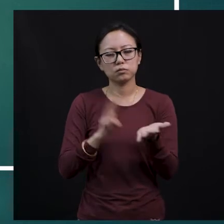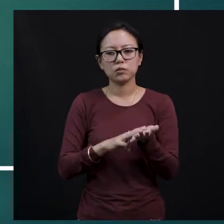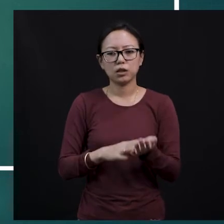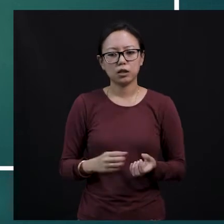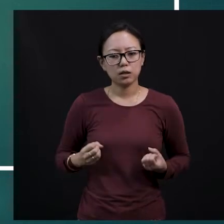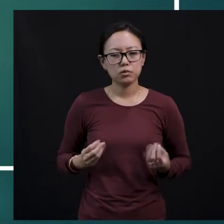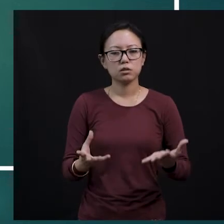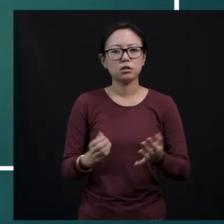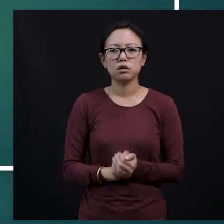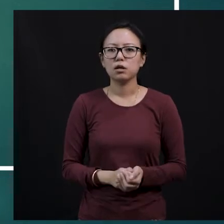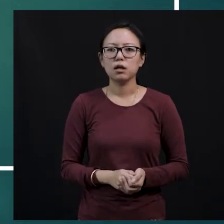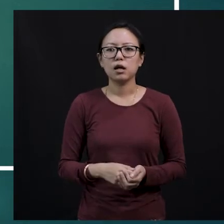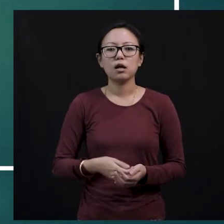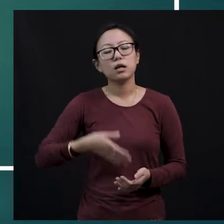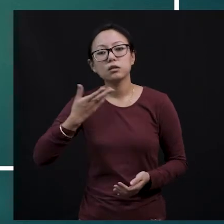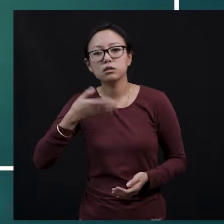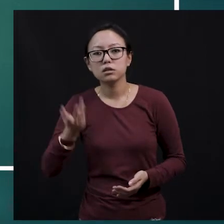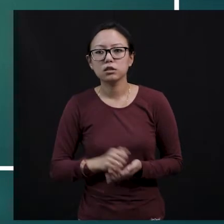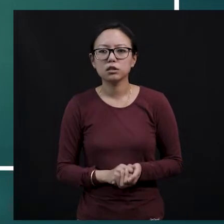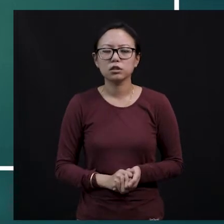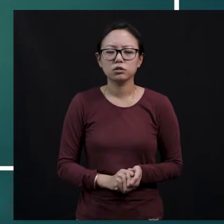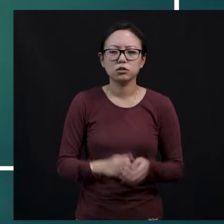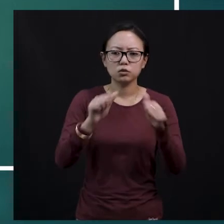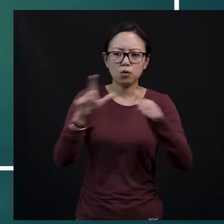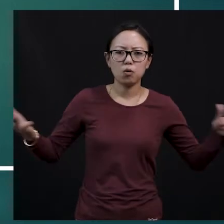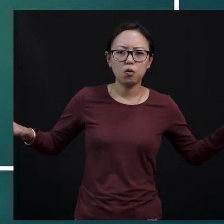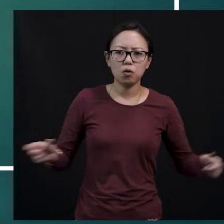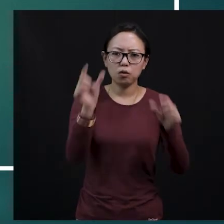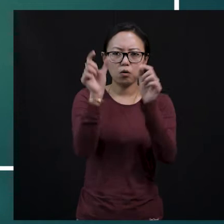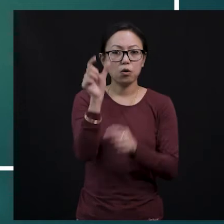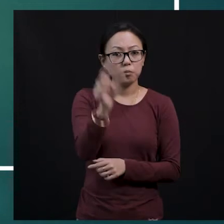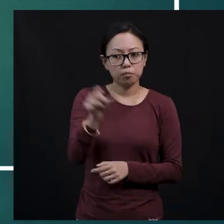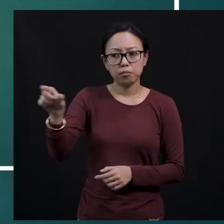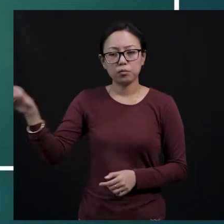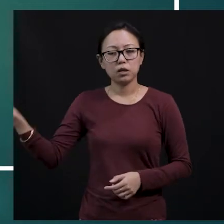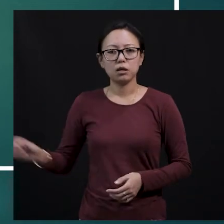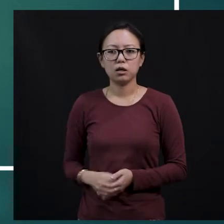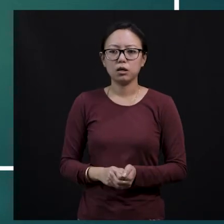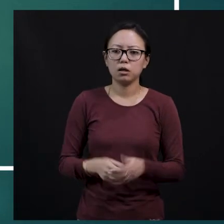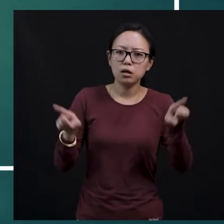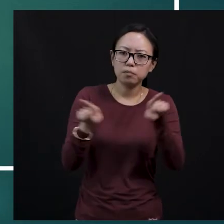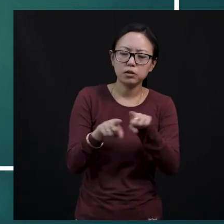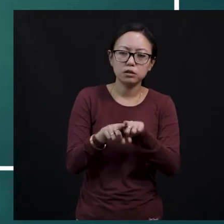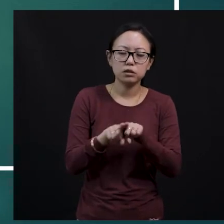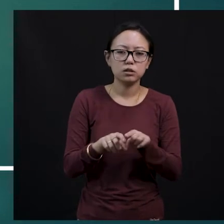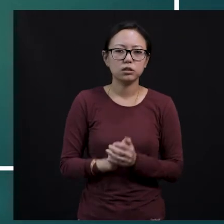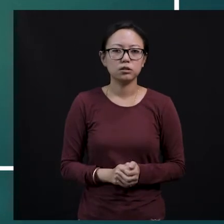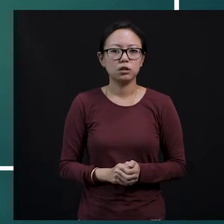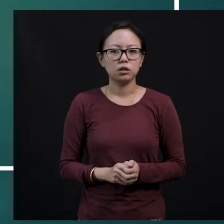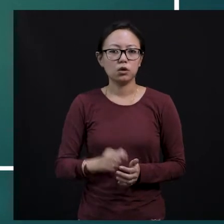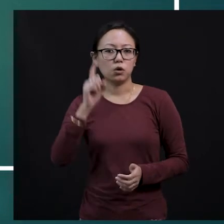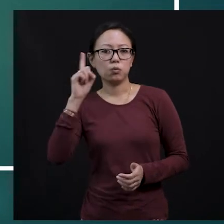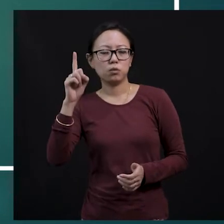human beings are equal in the eyes of God. So he believed in the mantra of one caste, one religion,